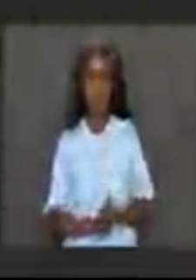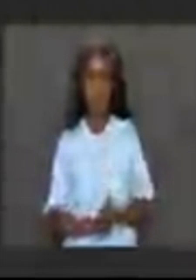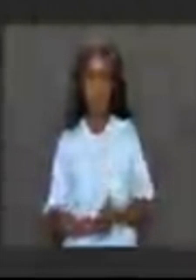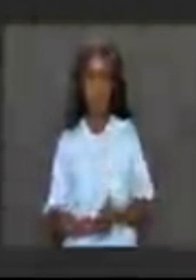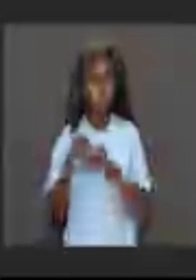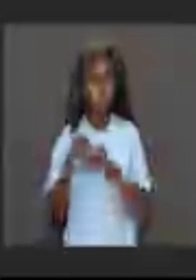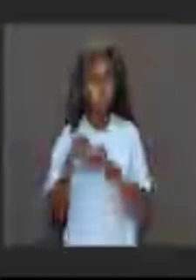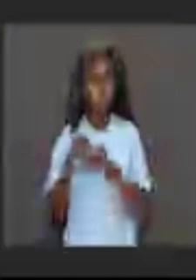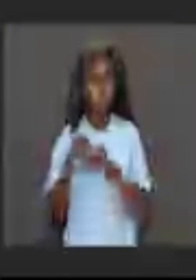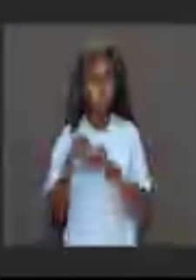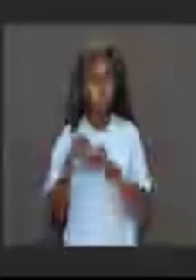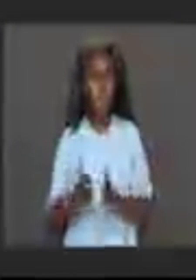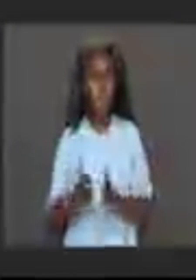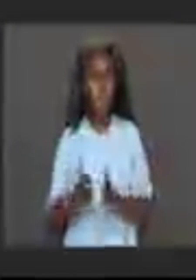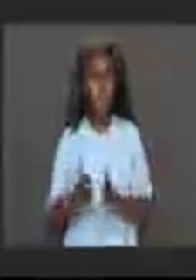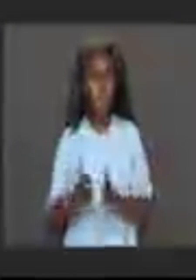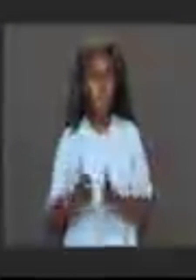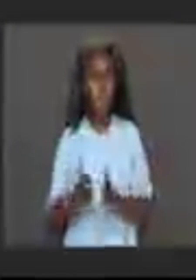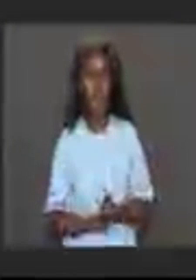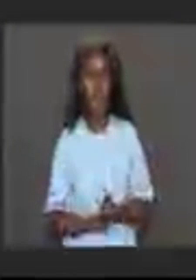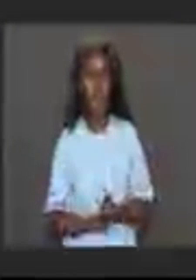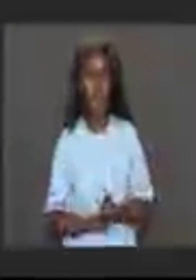Students, let's get ready.